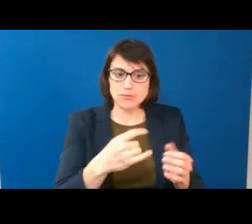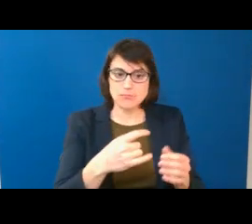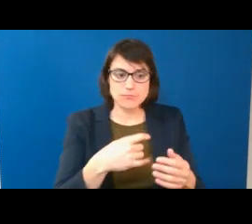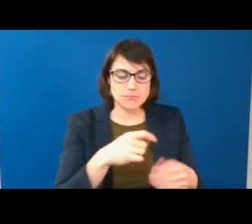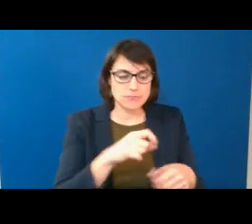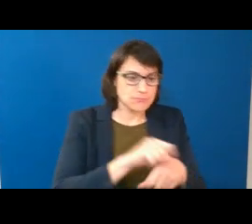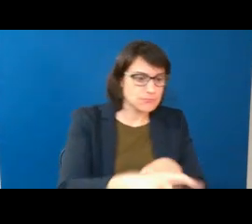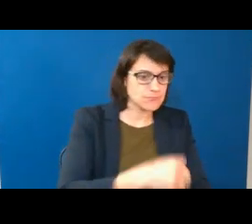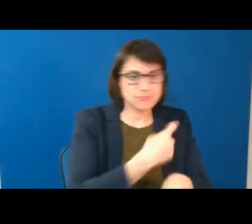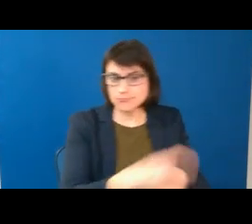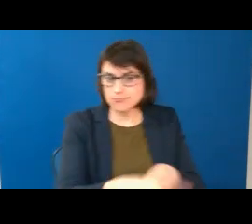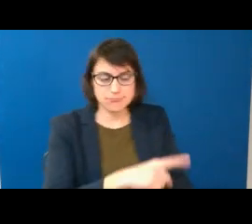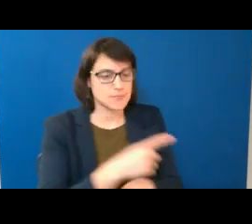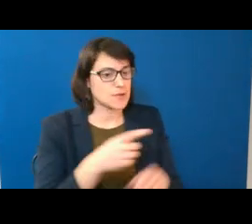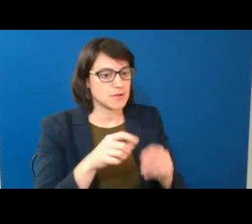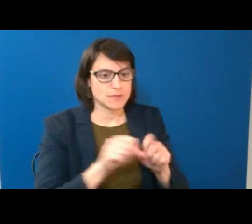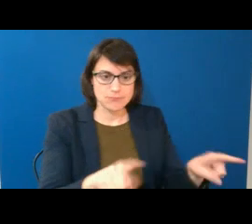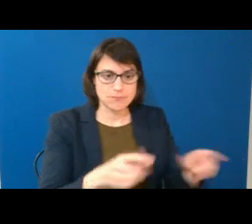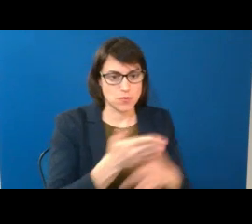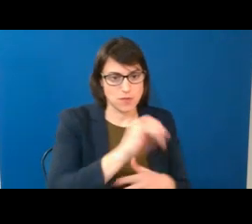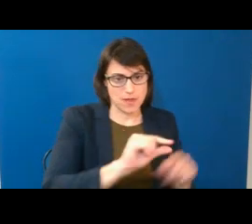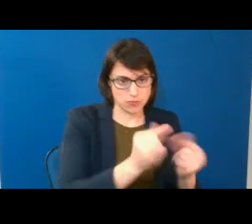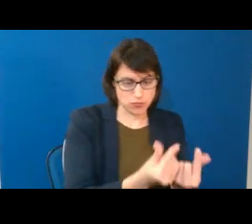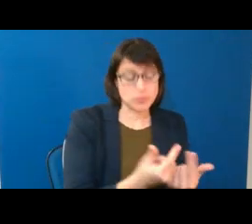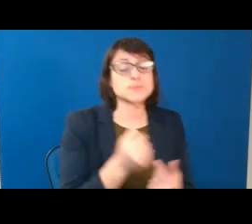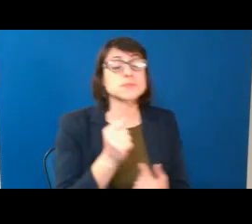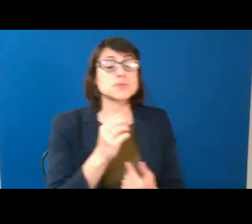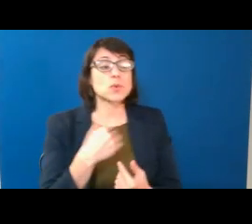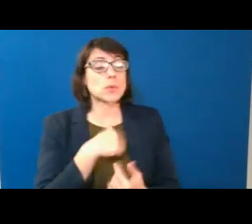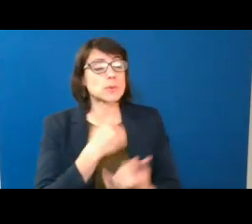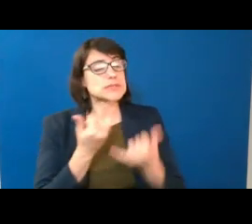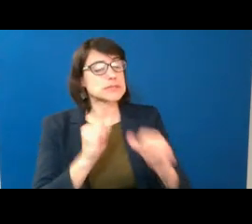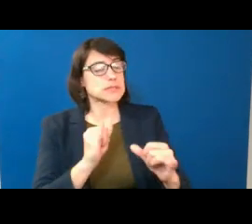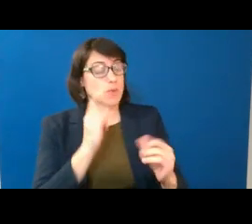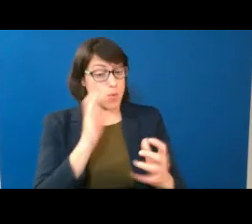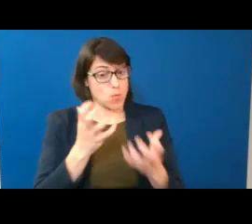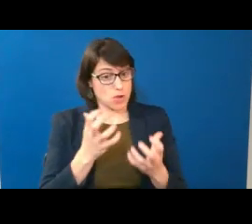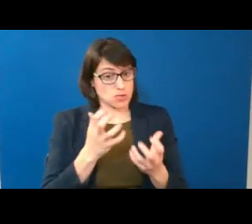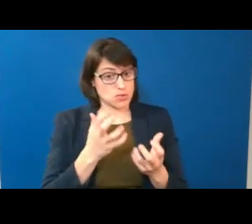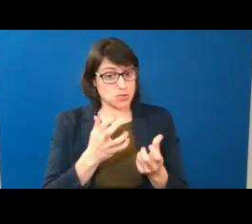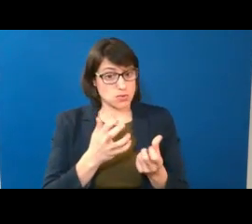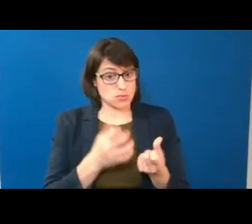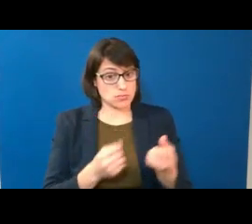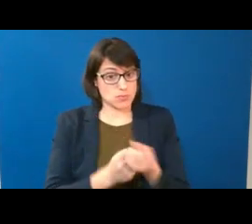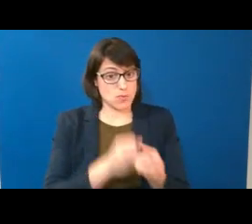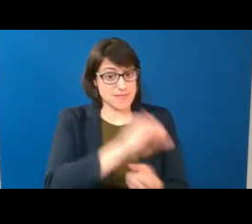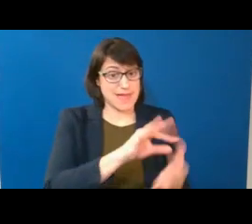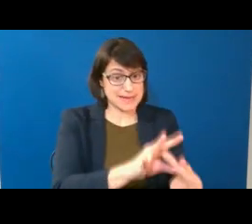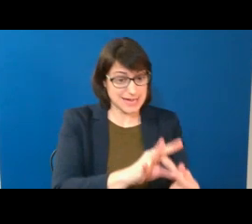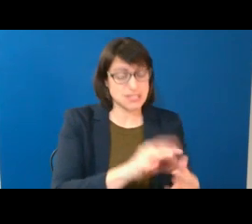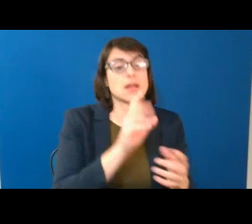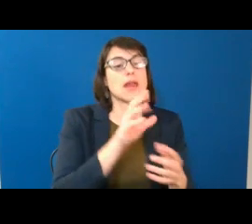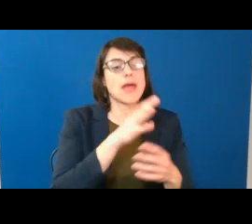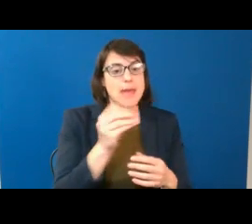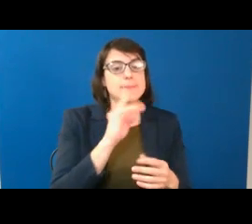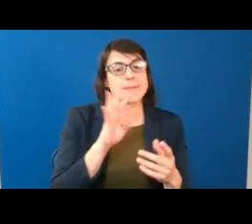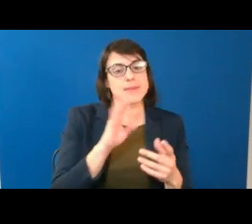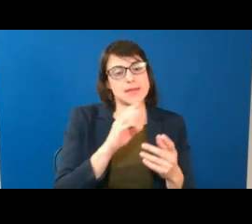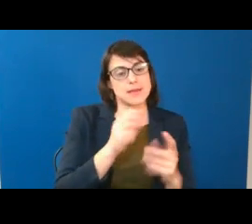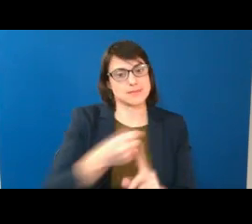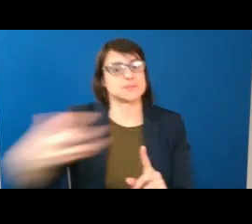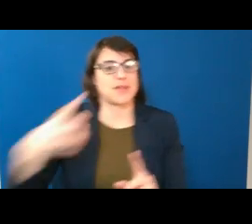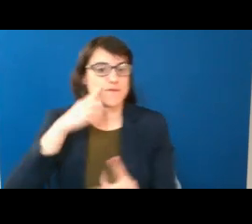really looking at bolstering that connection, but amongst the whole cohort. So getting some input from participants on how to be able to do